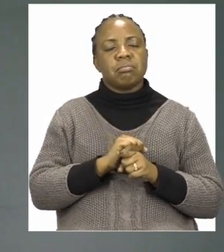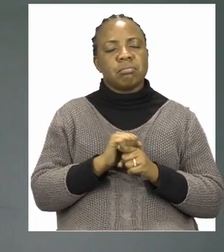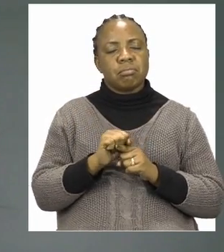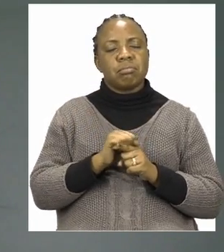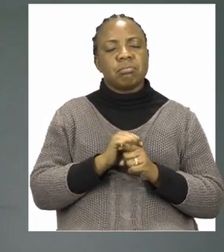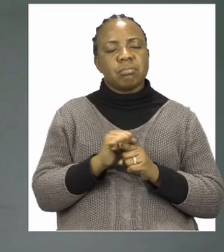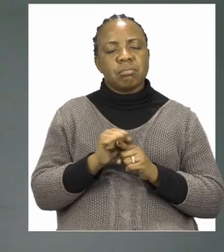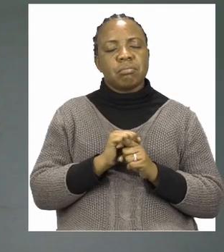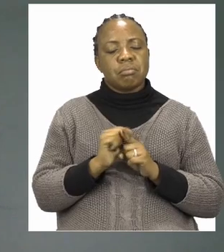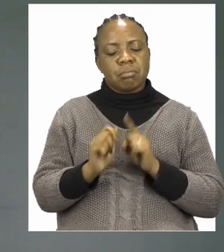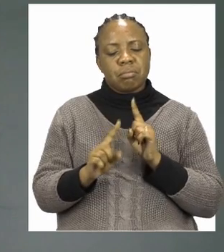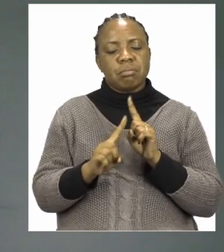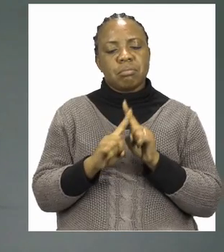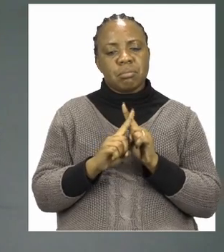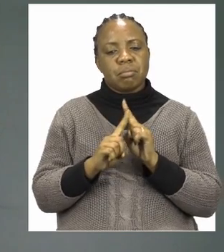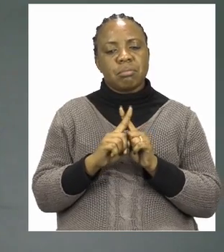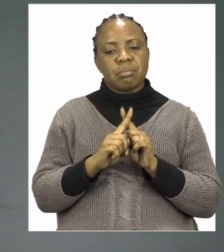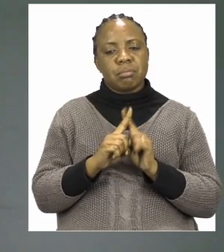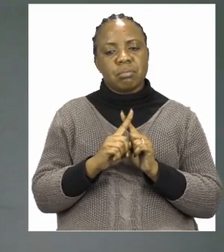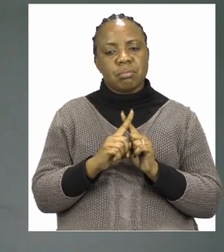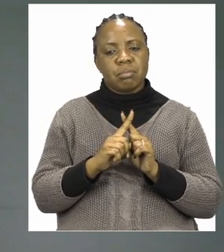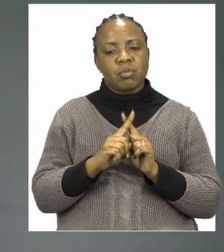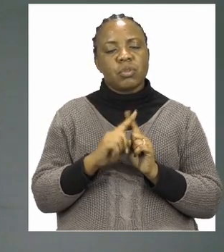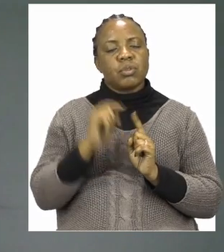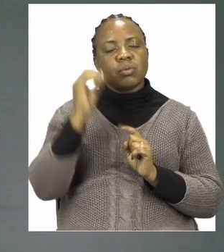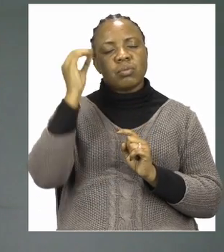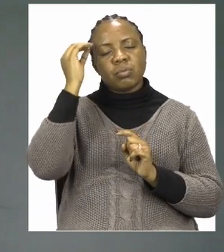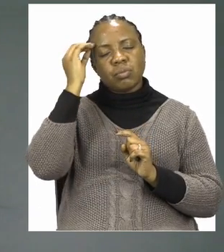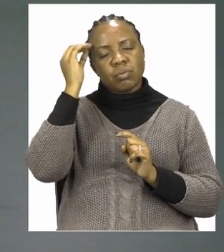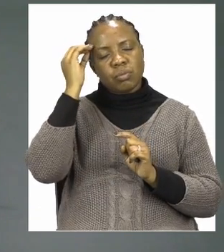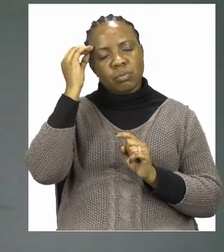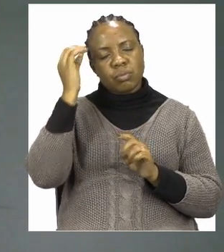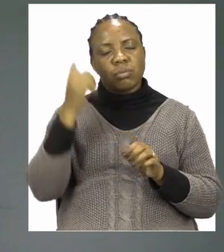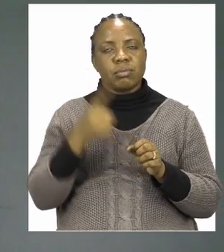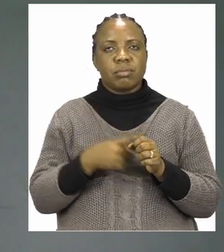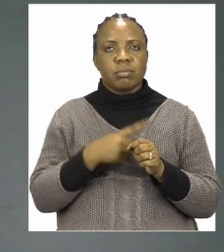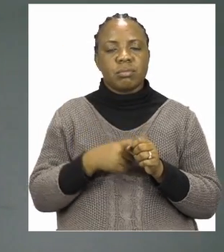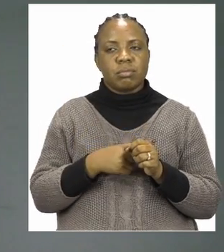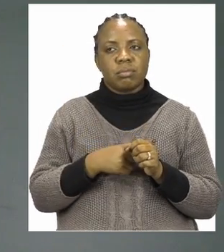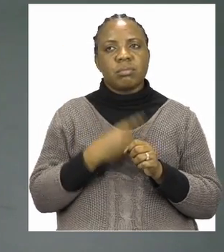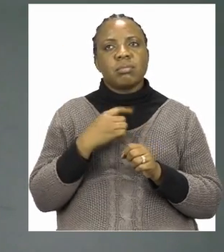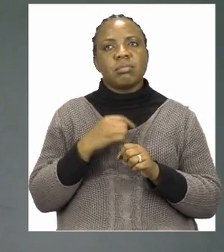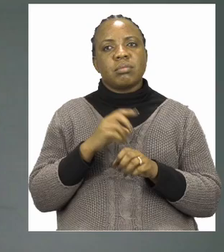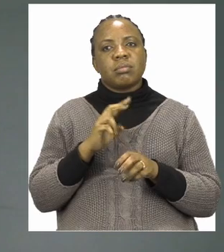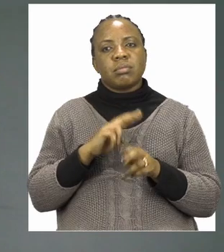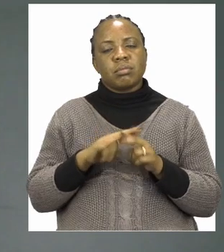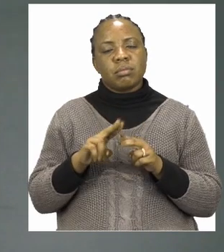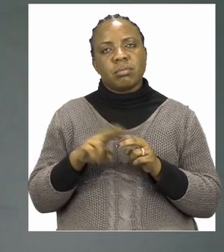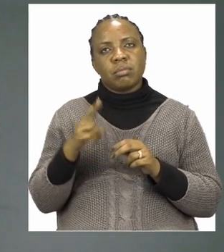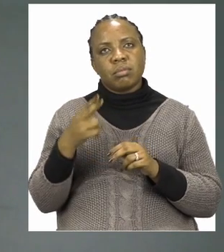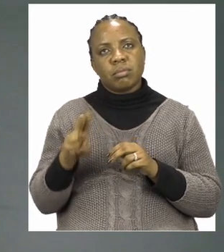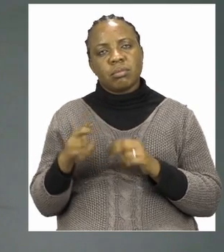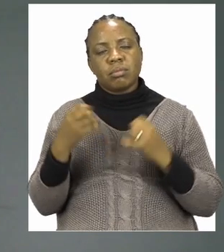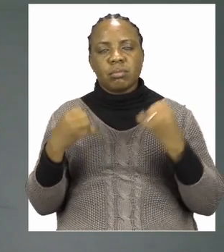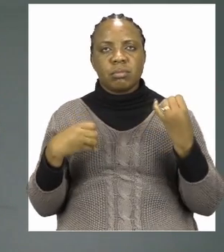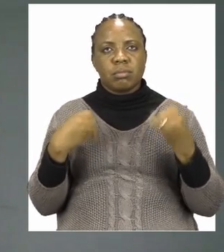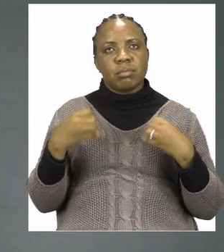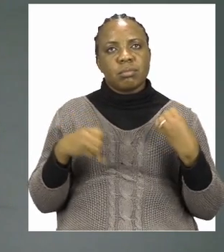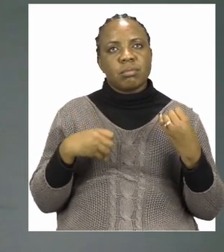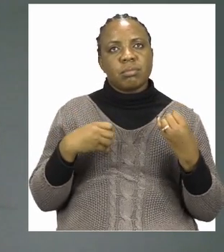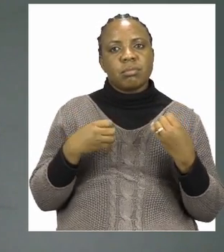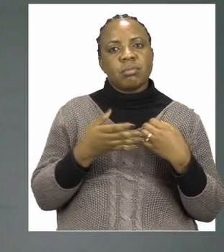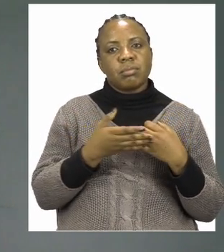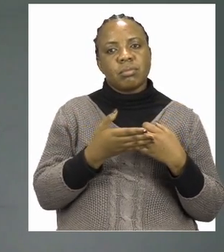multiples and you will not get lost. Take your time, have fun with all of them, and I'll see you soon after